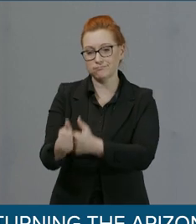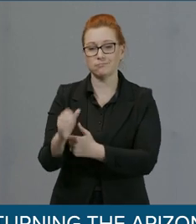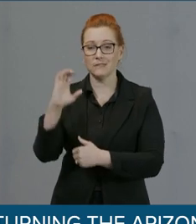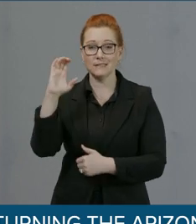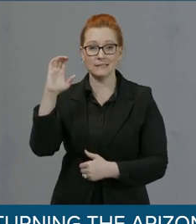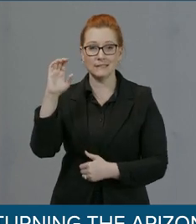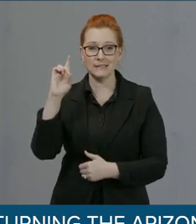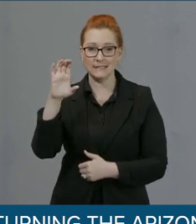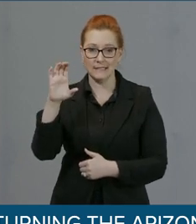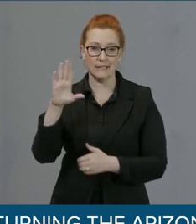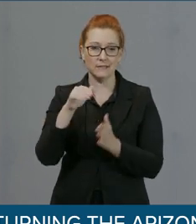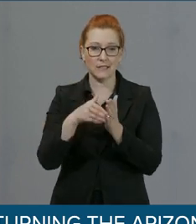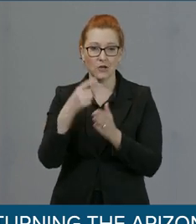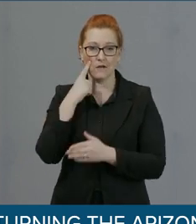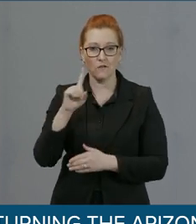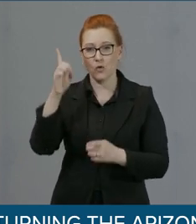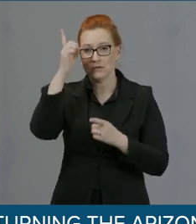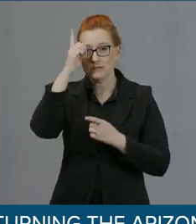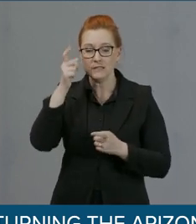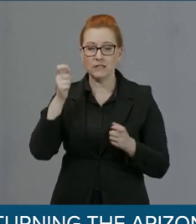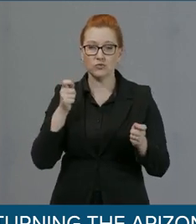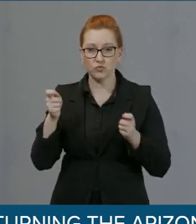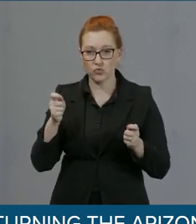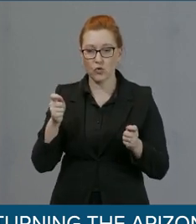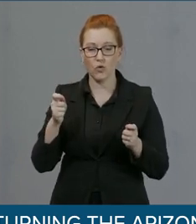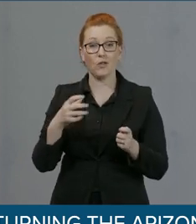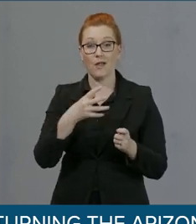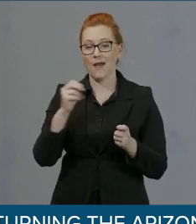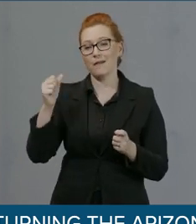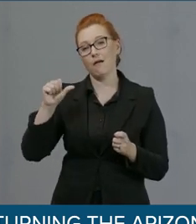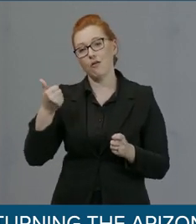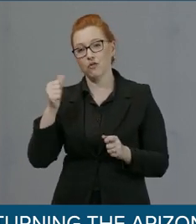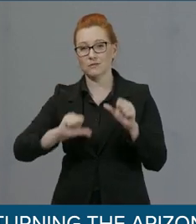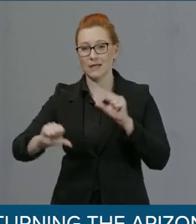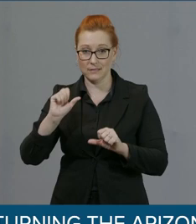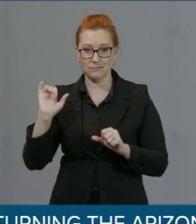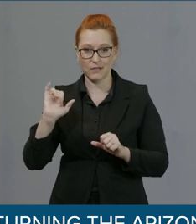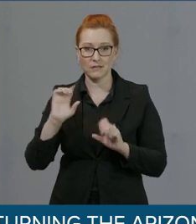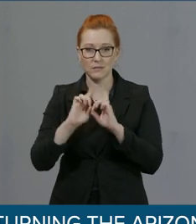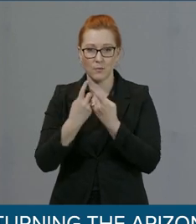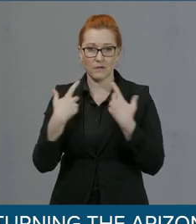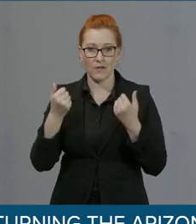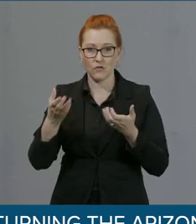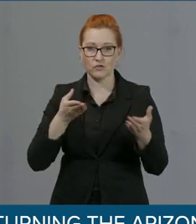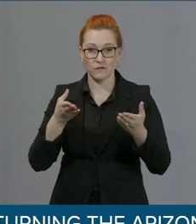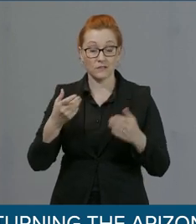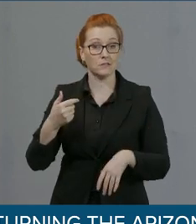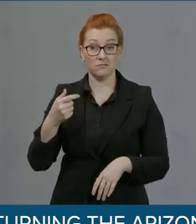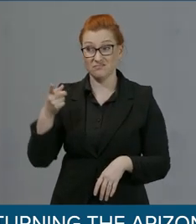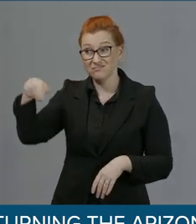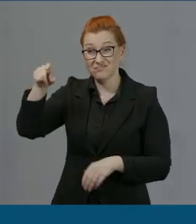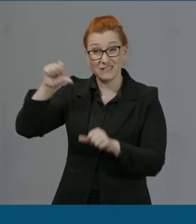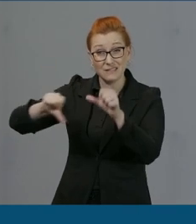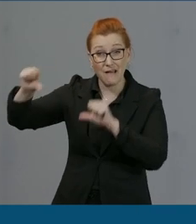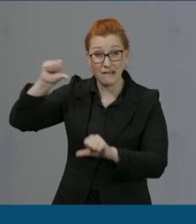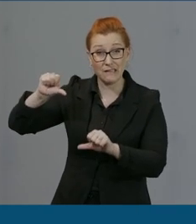June. This has been my North Star the entire time through this pandemic, and it will continue to